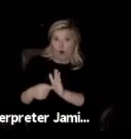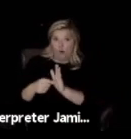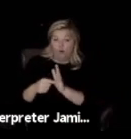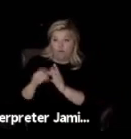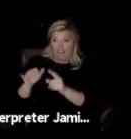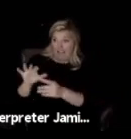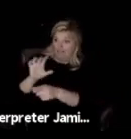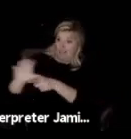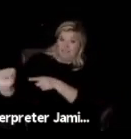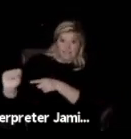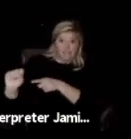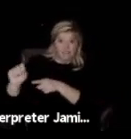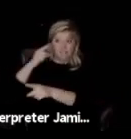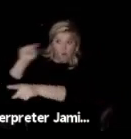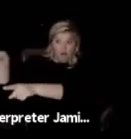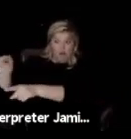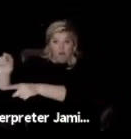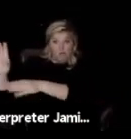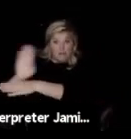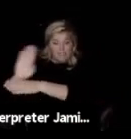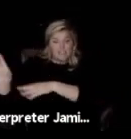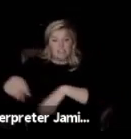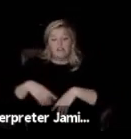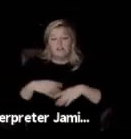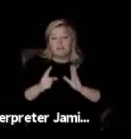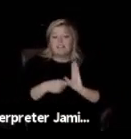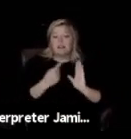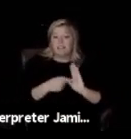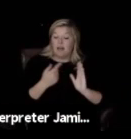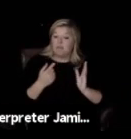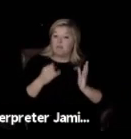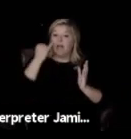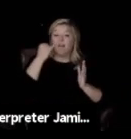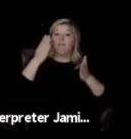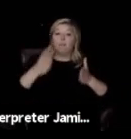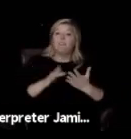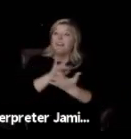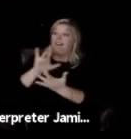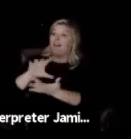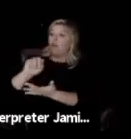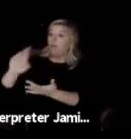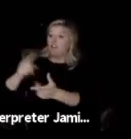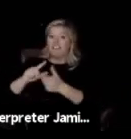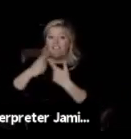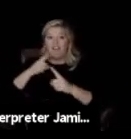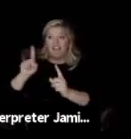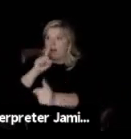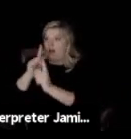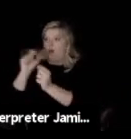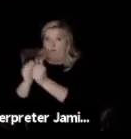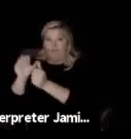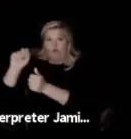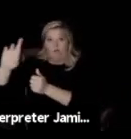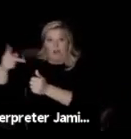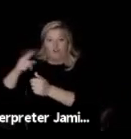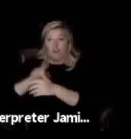And I have seen that sometimes the way we show up doesn't quite hit the mark. So make sure you